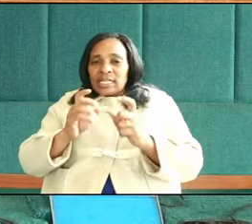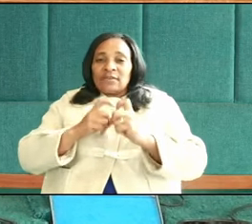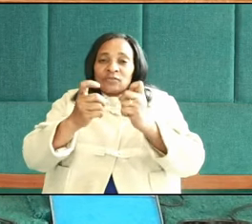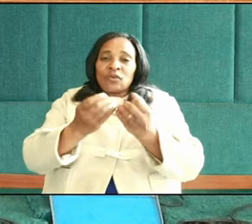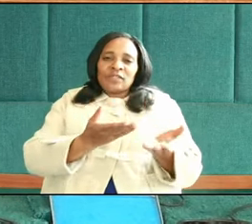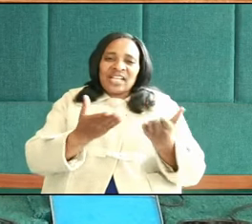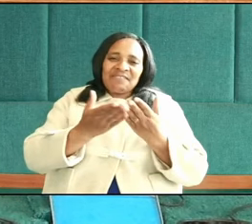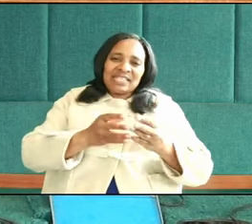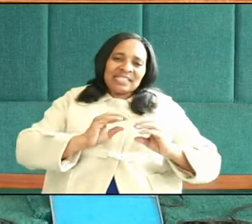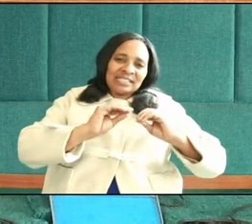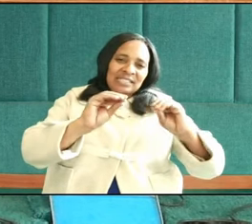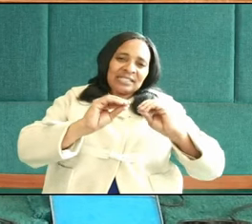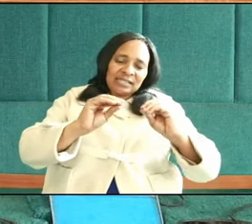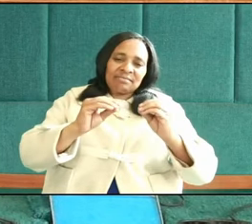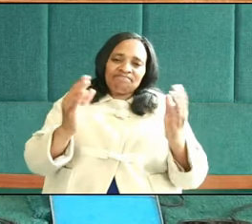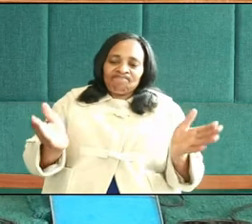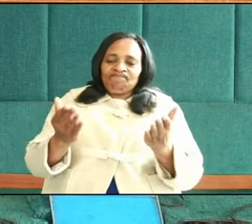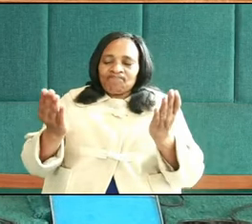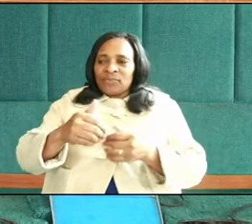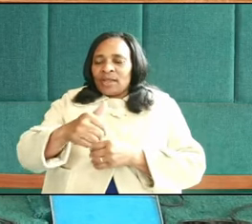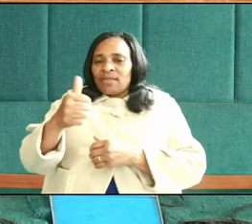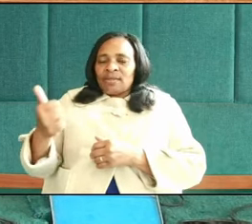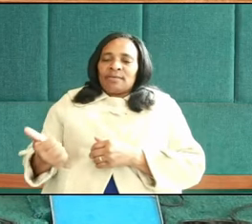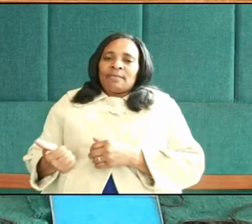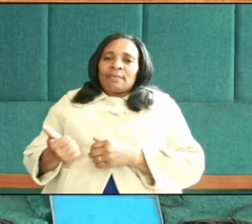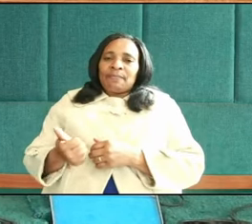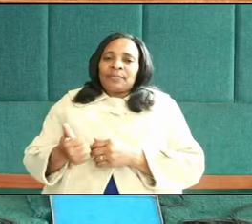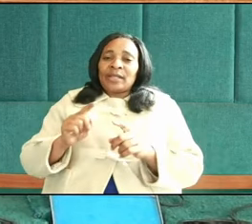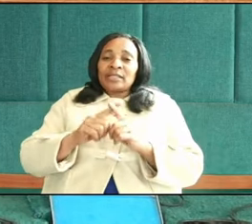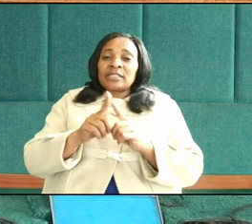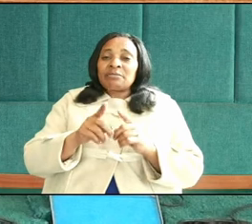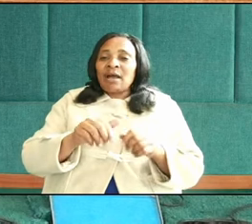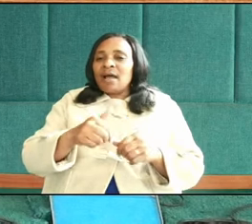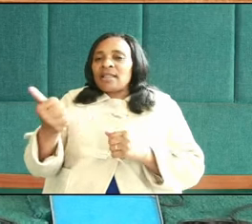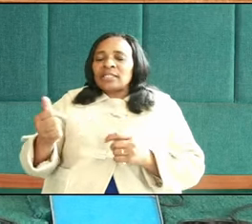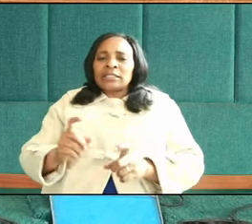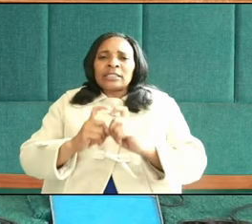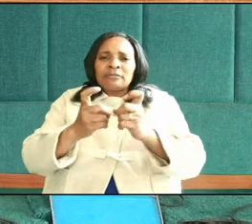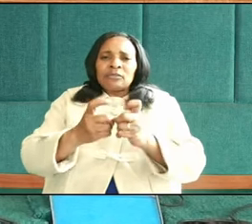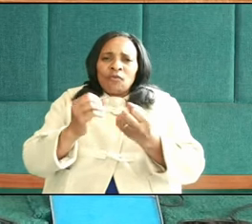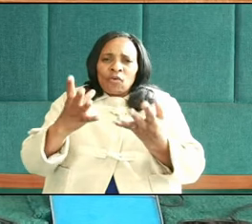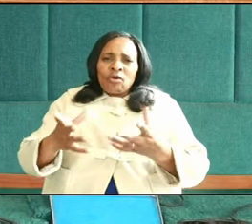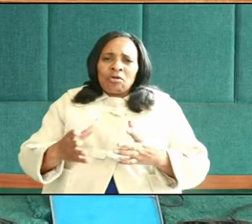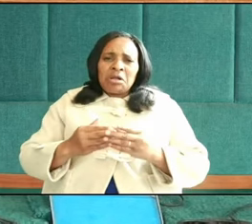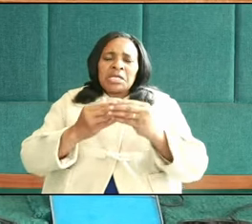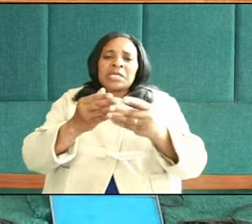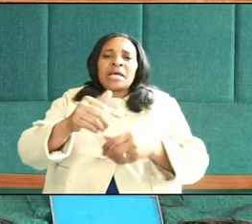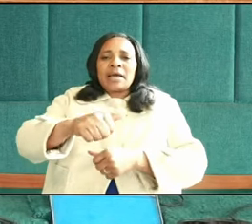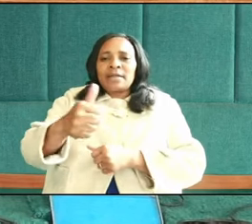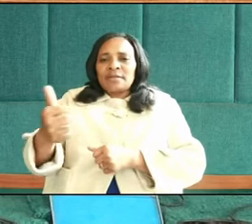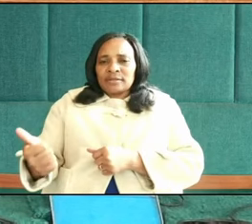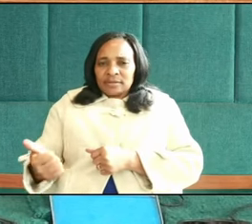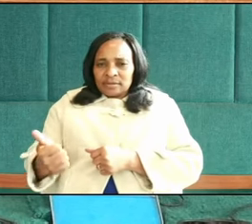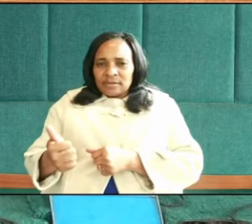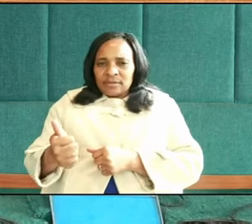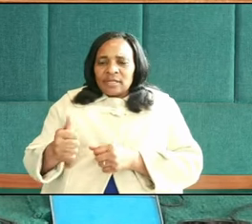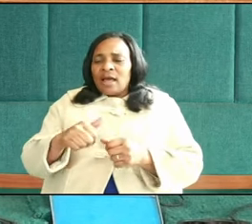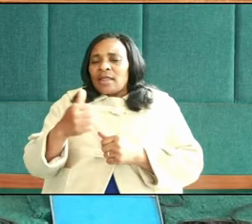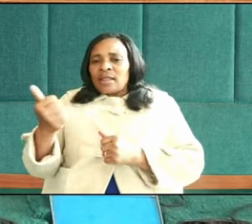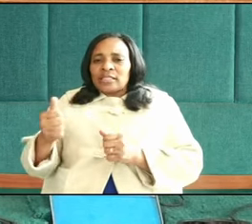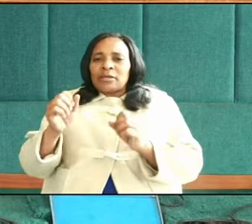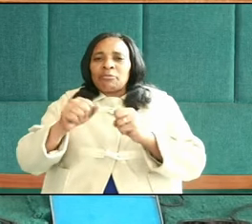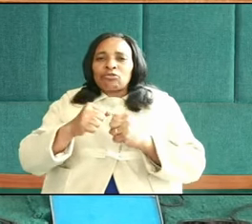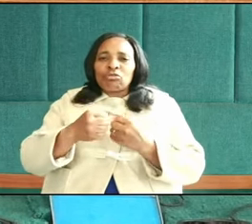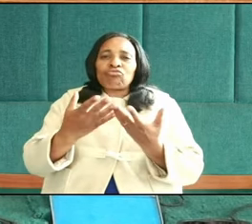serving, teaching, and encouraging others. Others are given the gift of leading others, and others the gift of